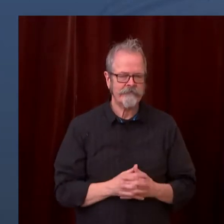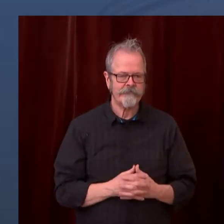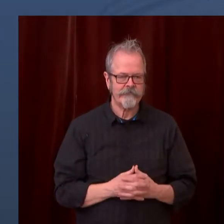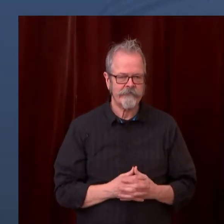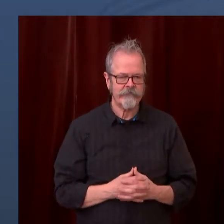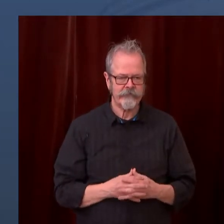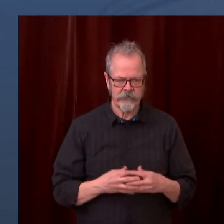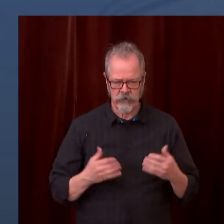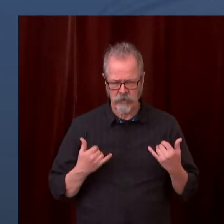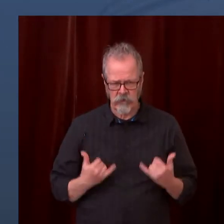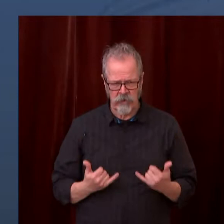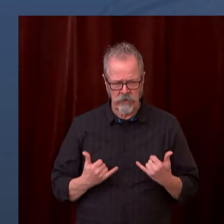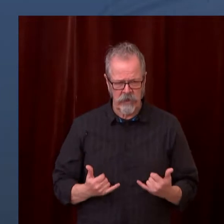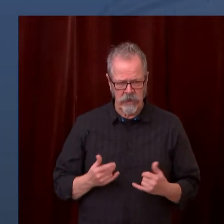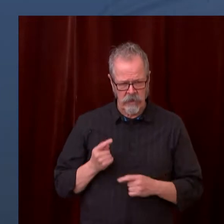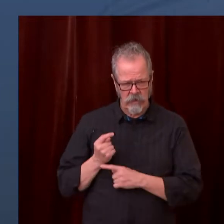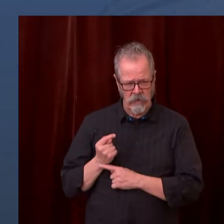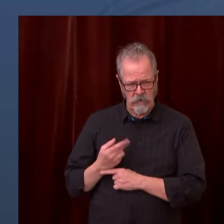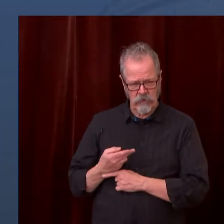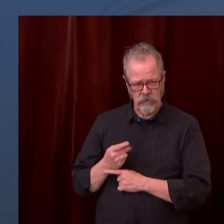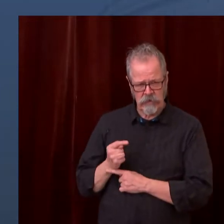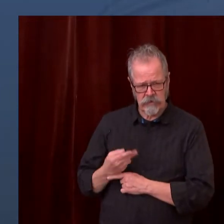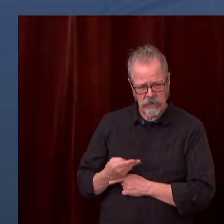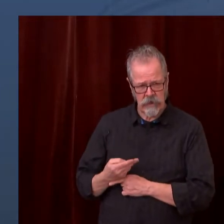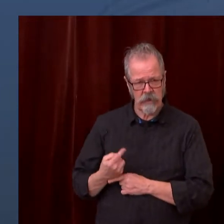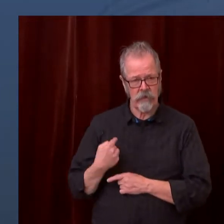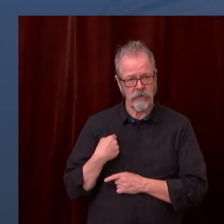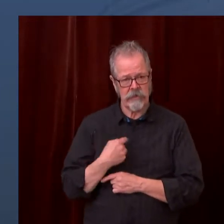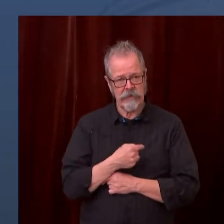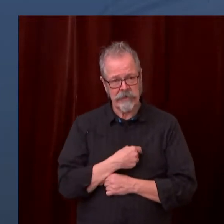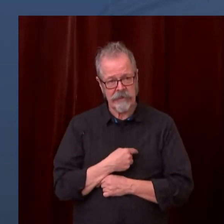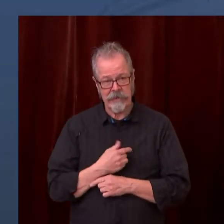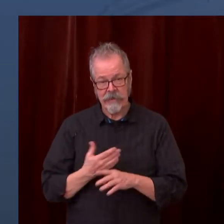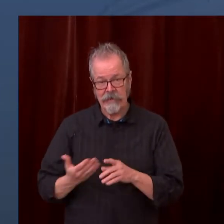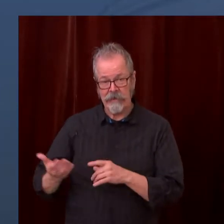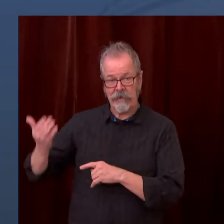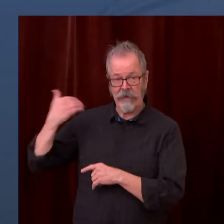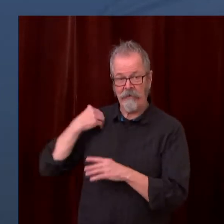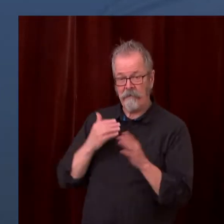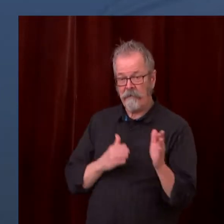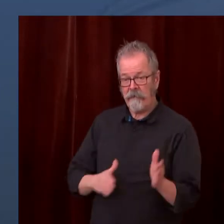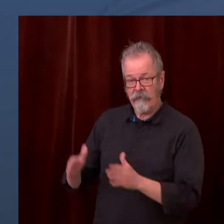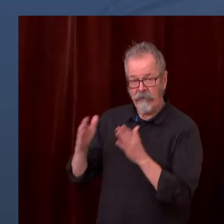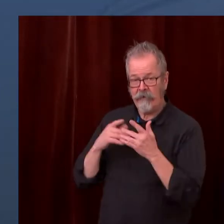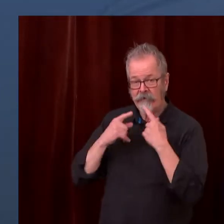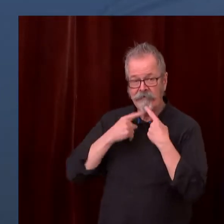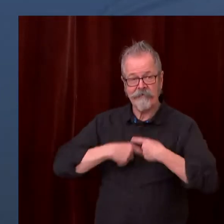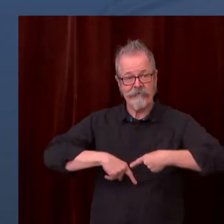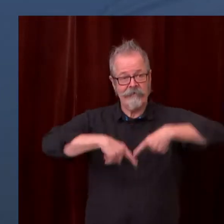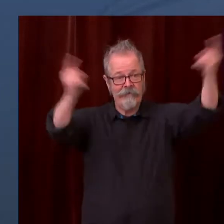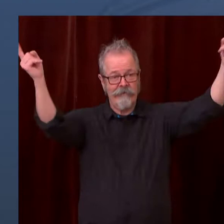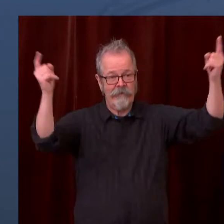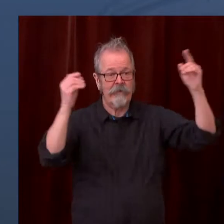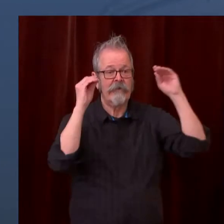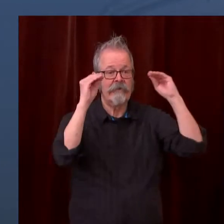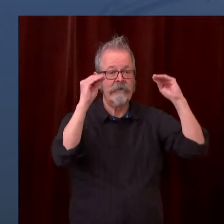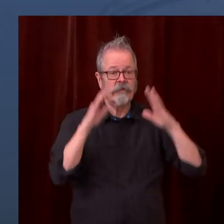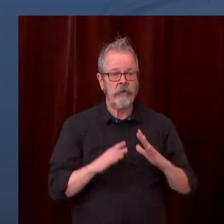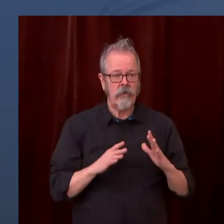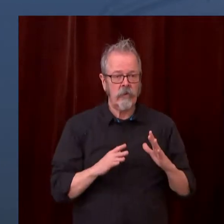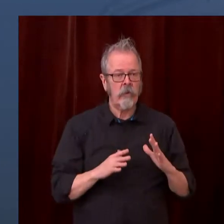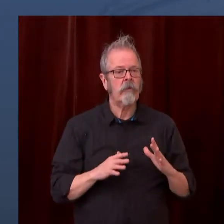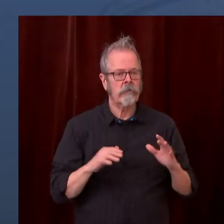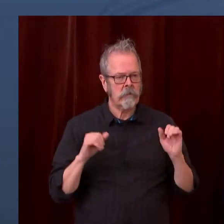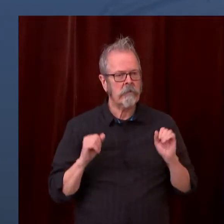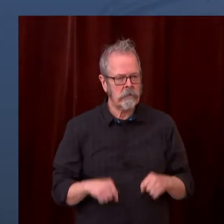Thursday? We were going to announce, probably, it wasn't totally final, that teachers would be eligible on March 22nd anyway, along with